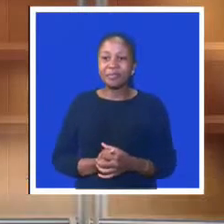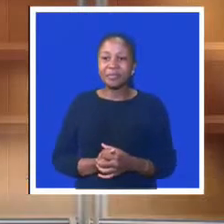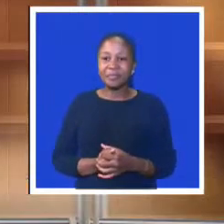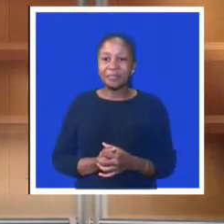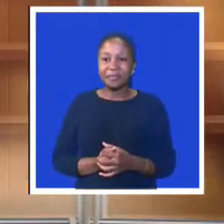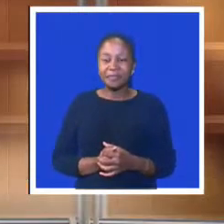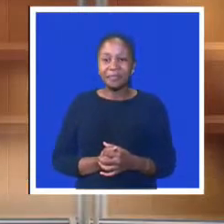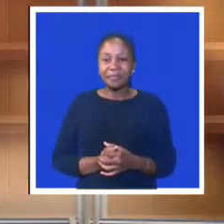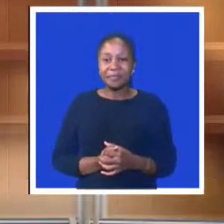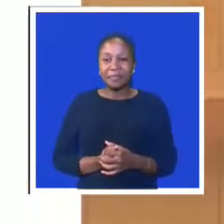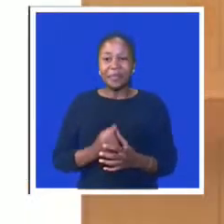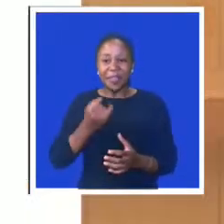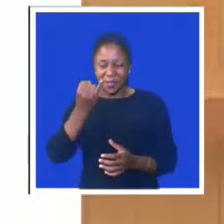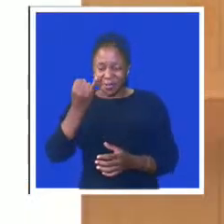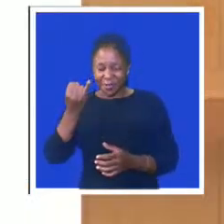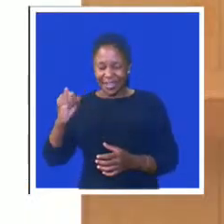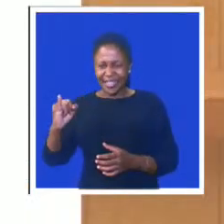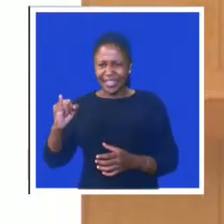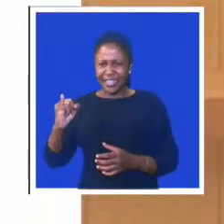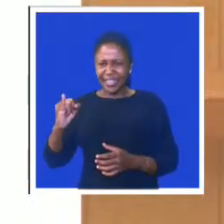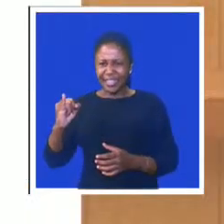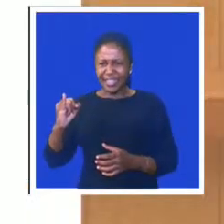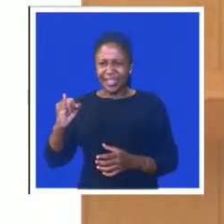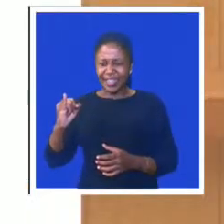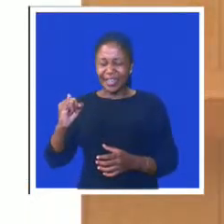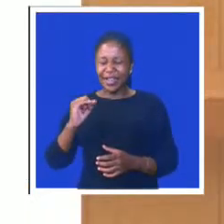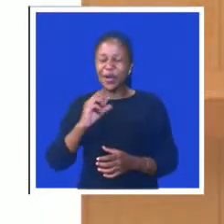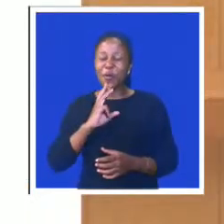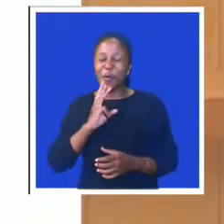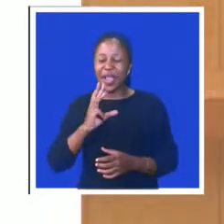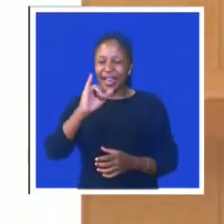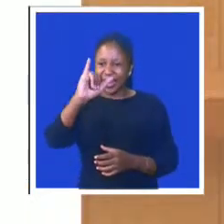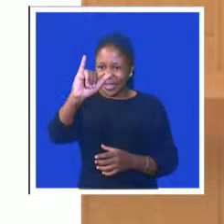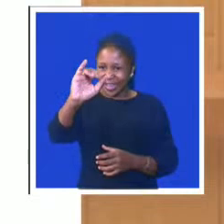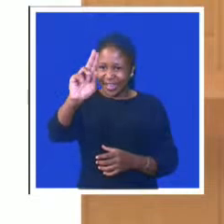So, the first one is in,